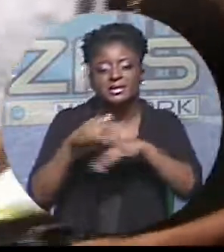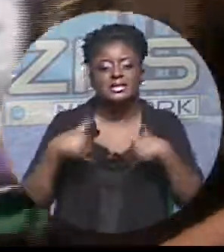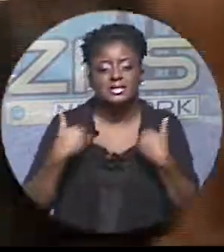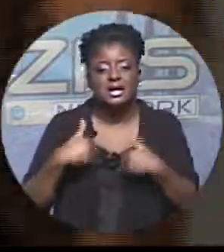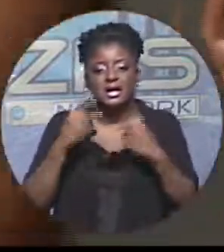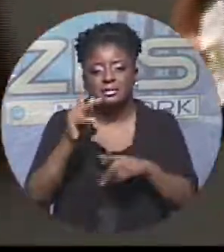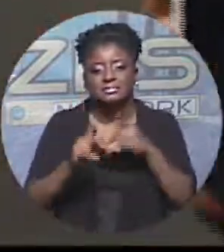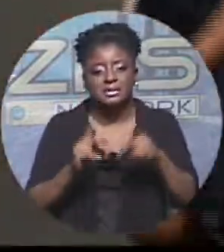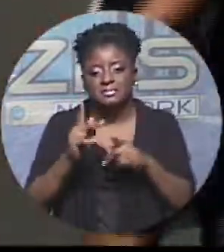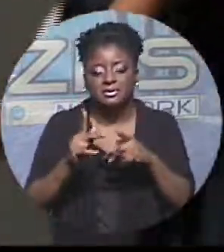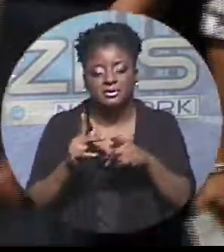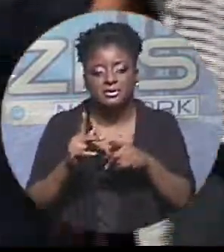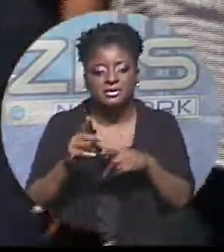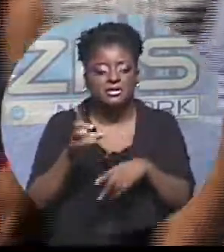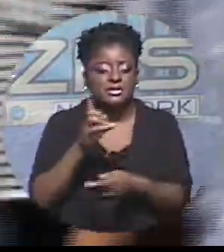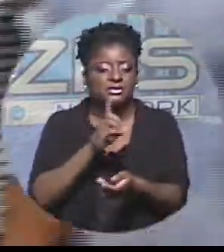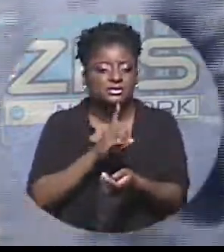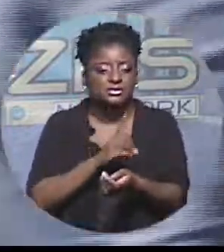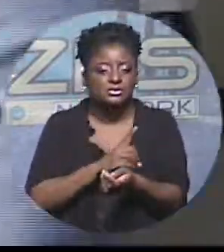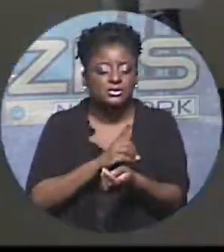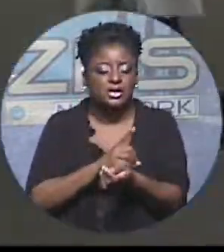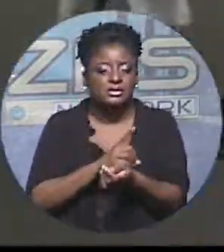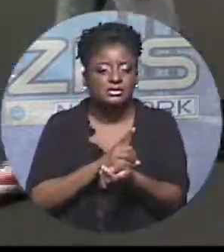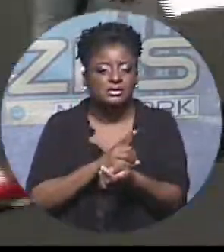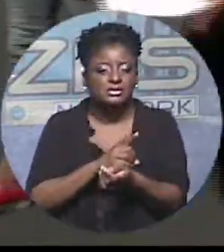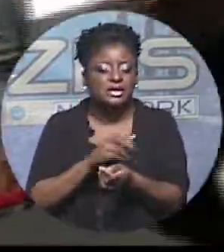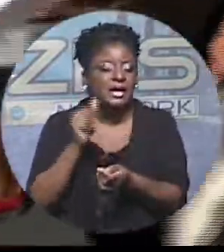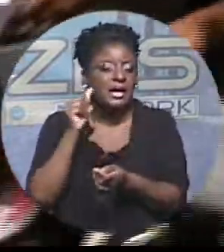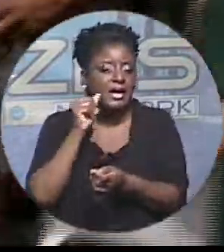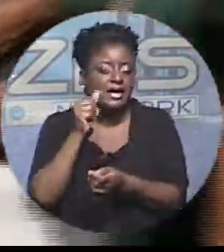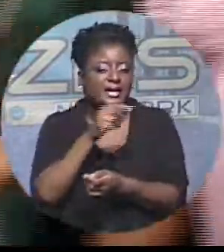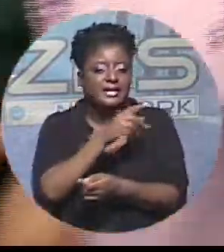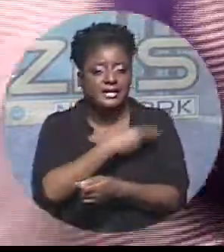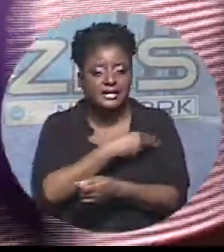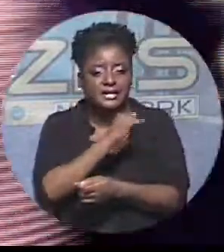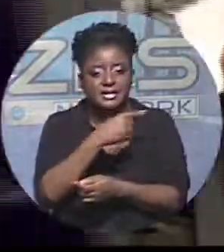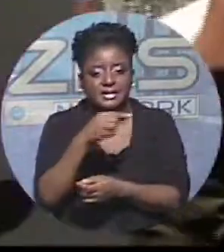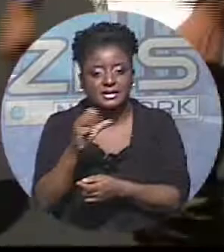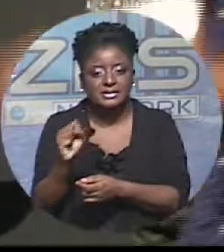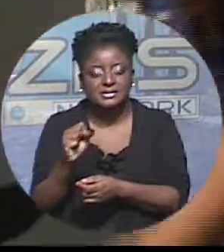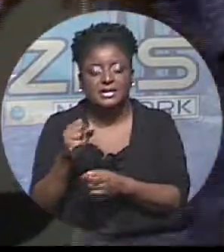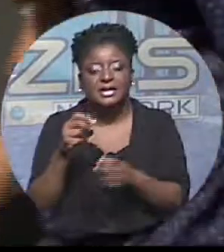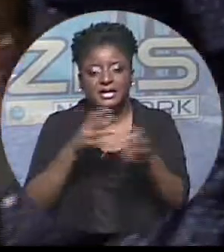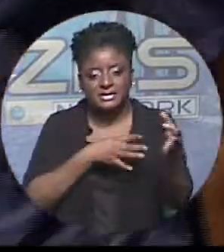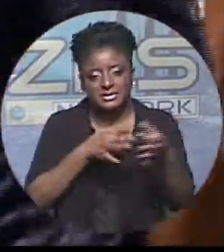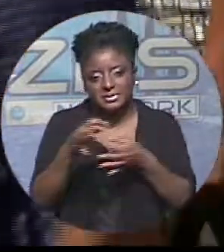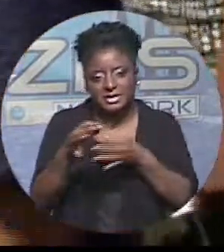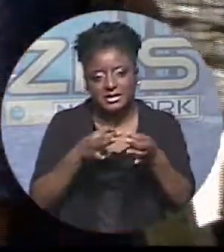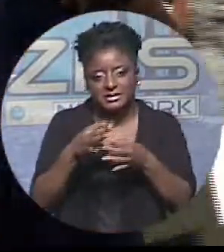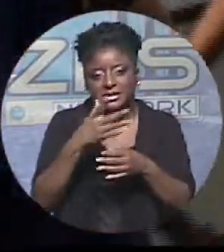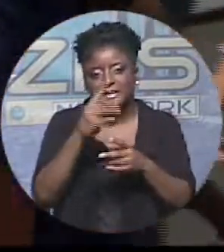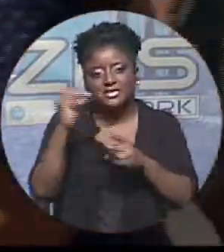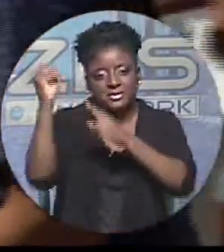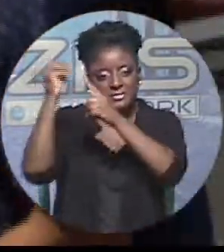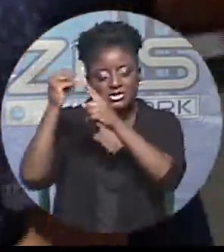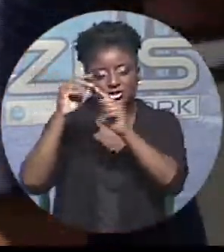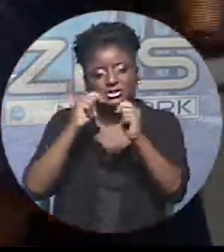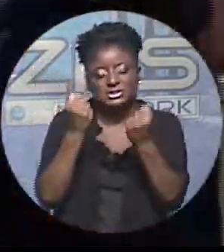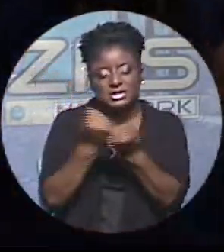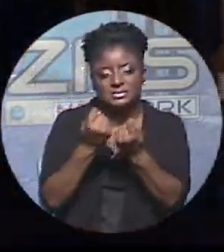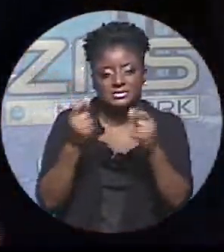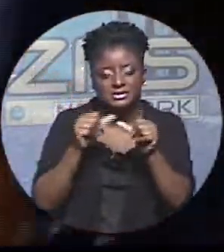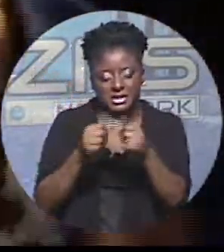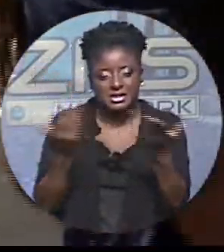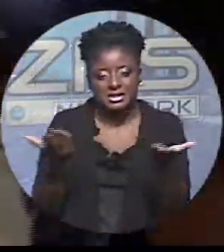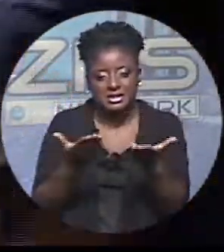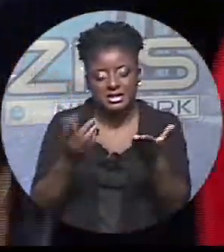Christian Ministry on Windsor Lane West, and she explains that the mission team spent the week in the Capitol visiting with the young people at the